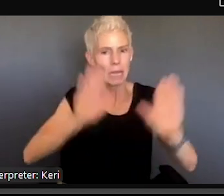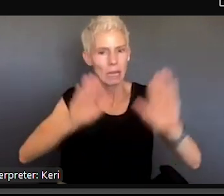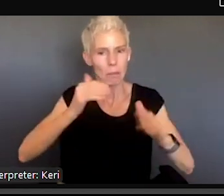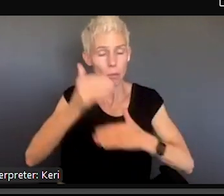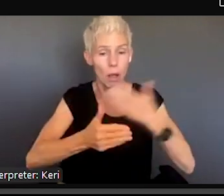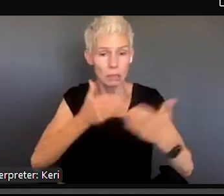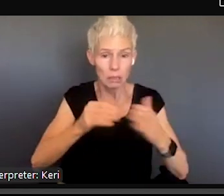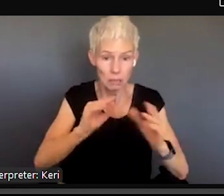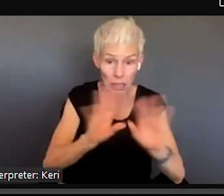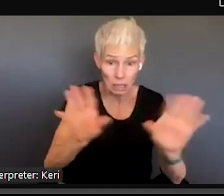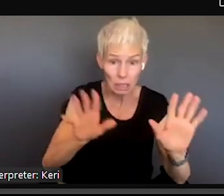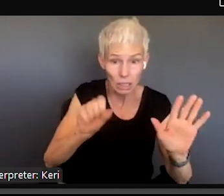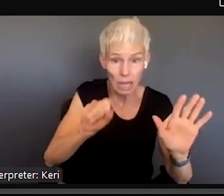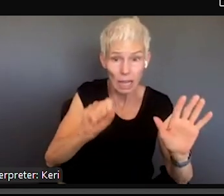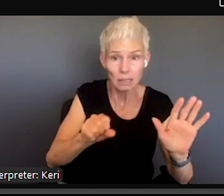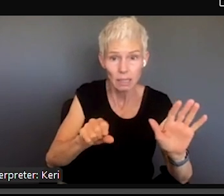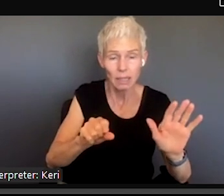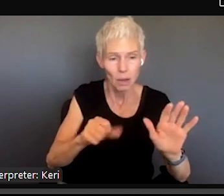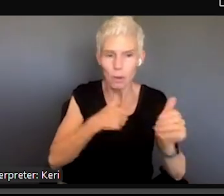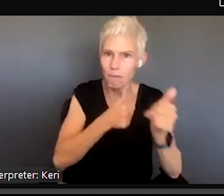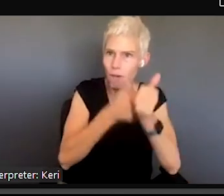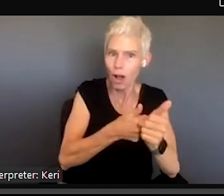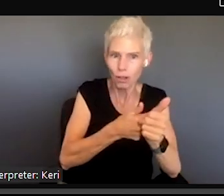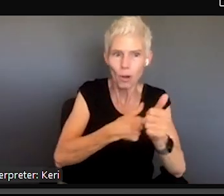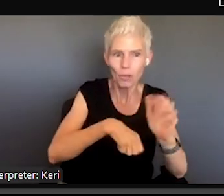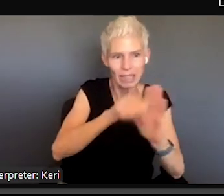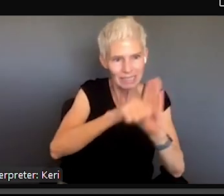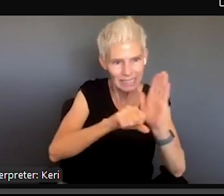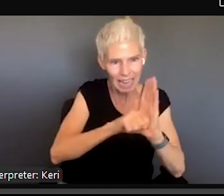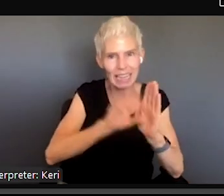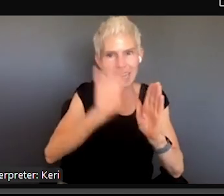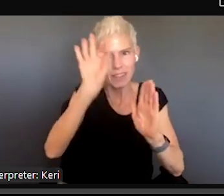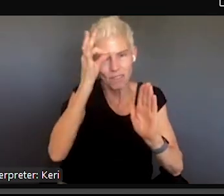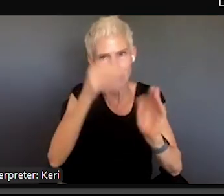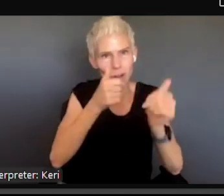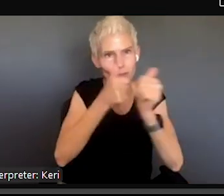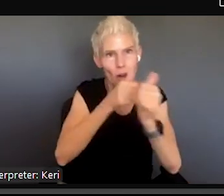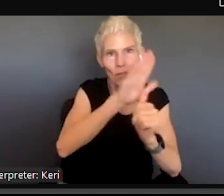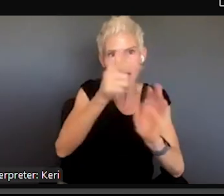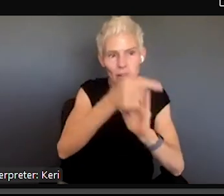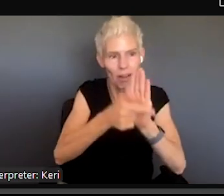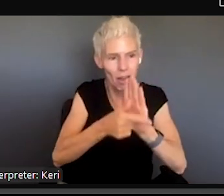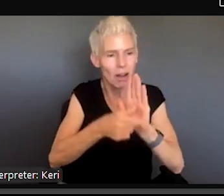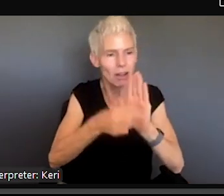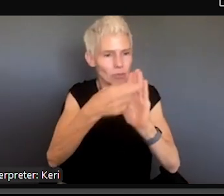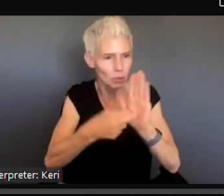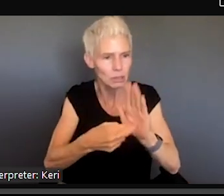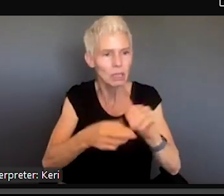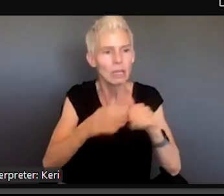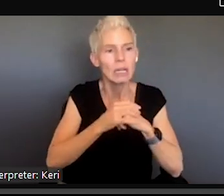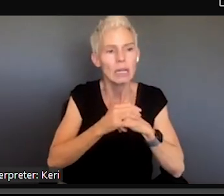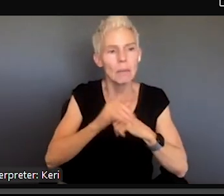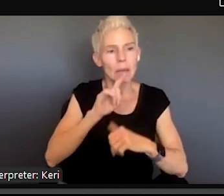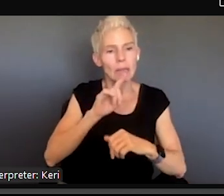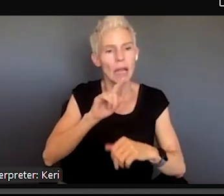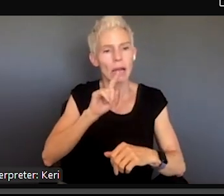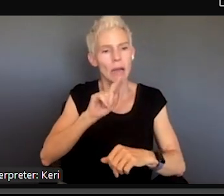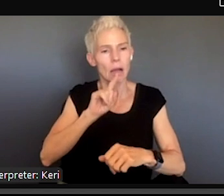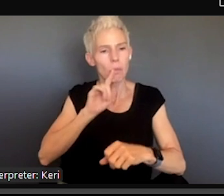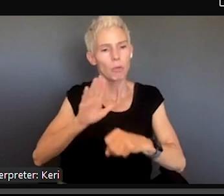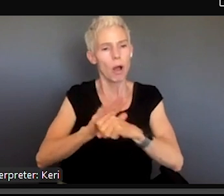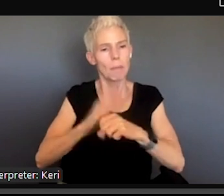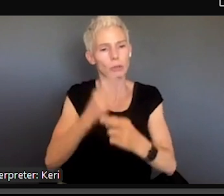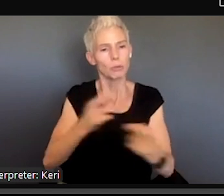clear. We do what we're supposed to do at the state and federal level. But Promise Resource Network was obviously